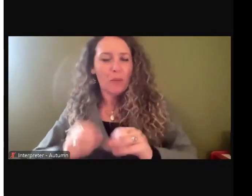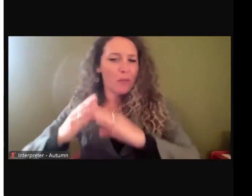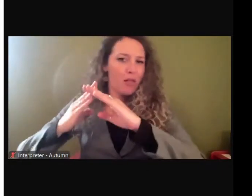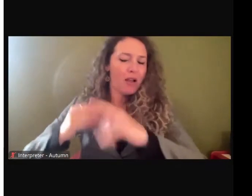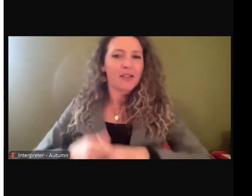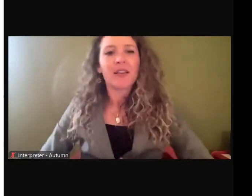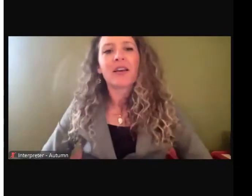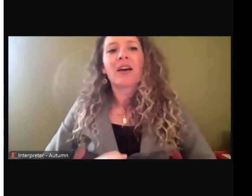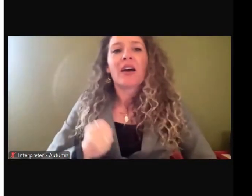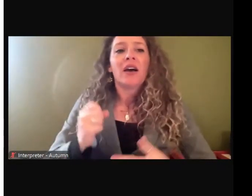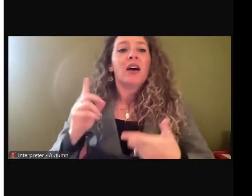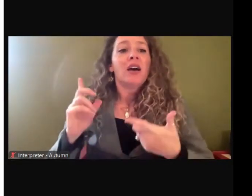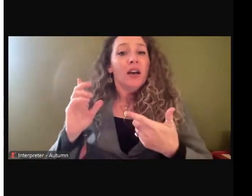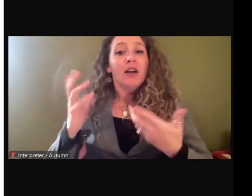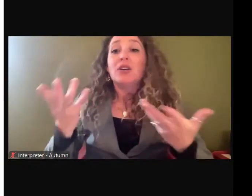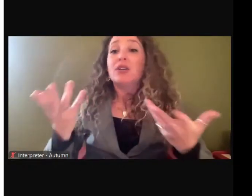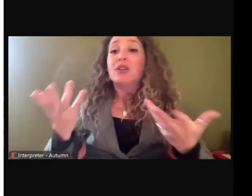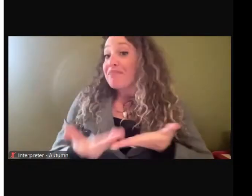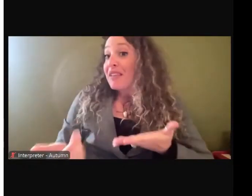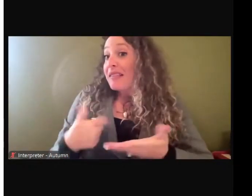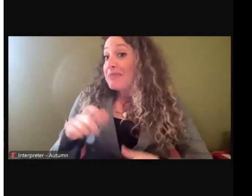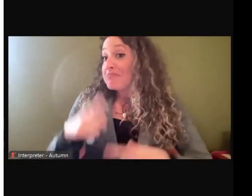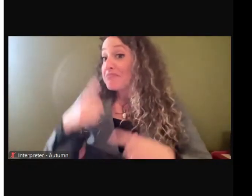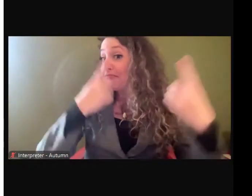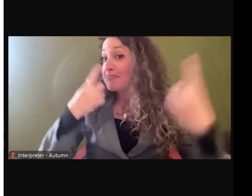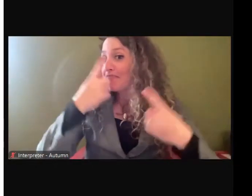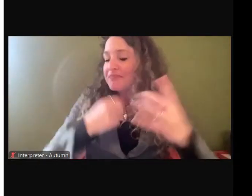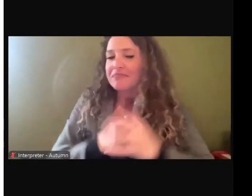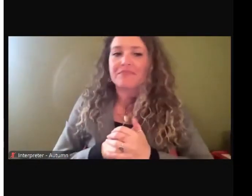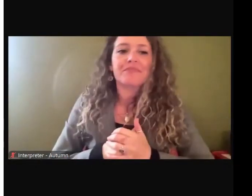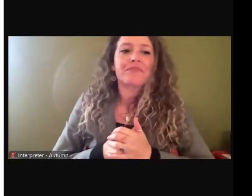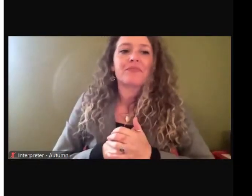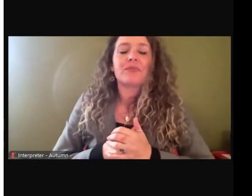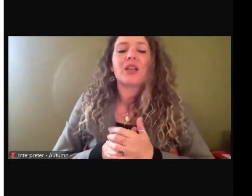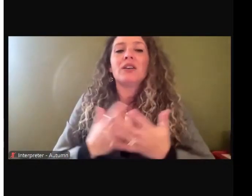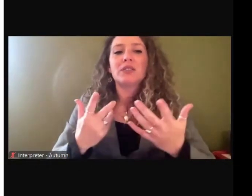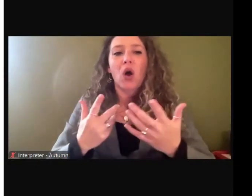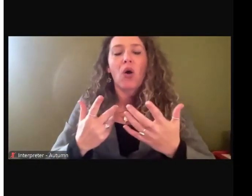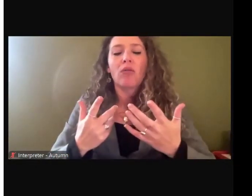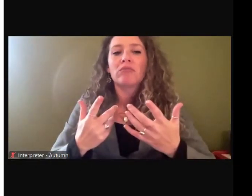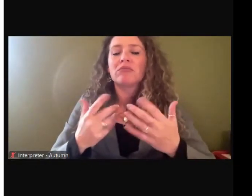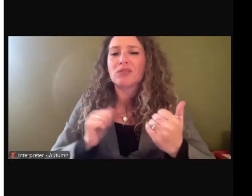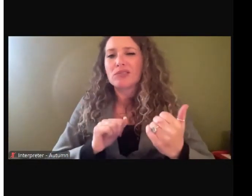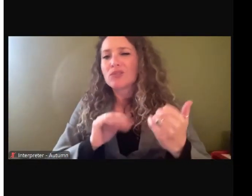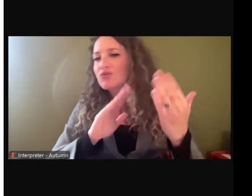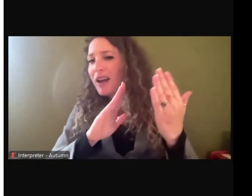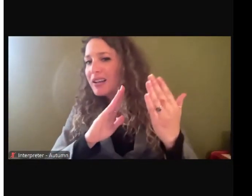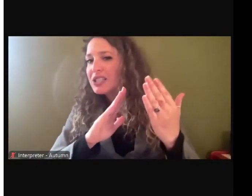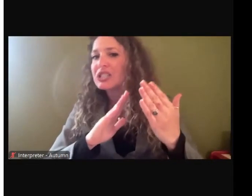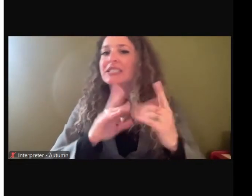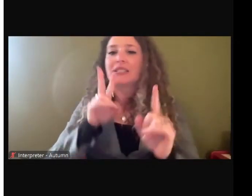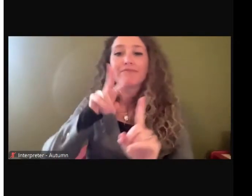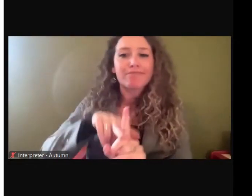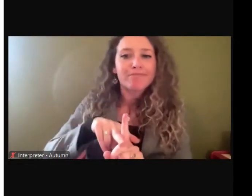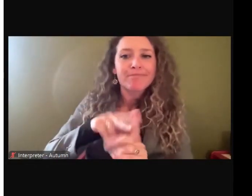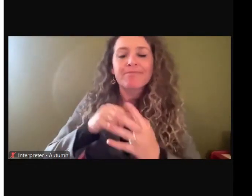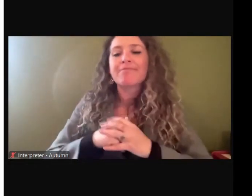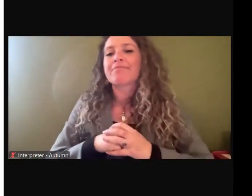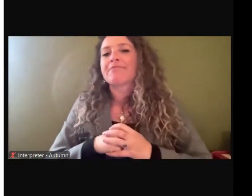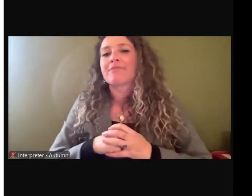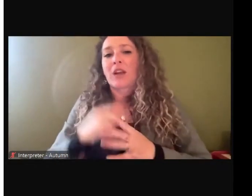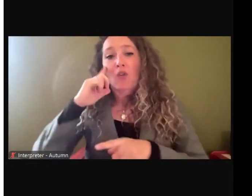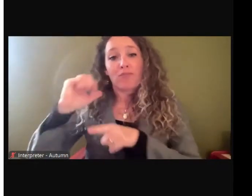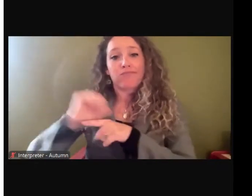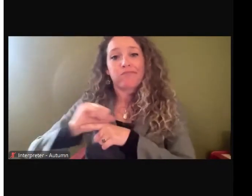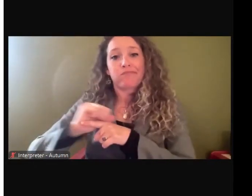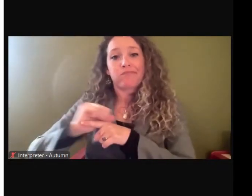play out in our lab that we want to be aware of. Practical strategies is an important piece of our lab that I didn't want to overlook as I shared it